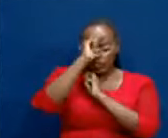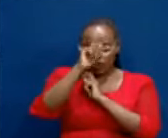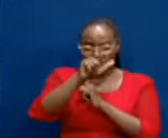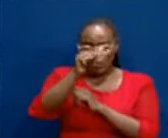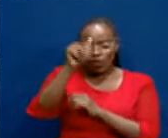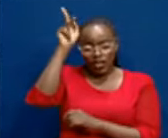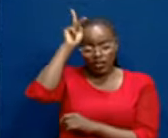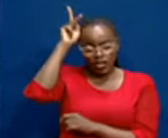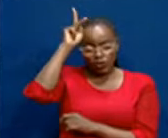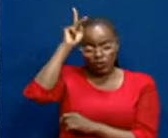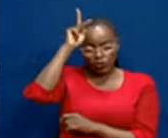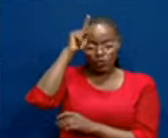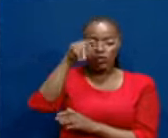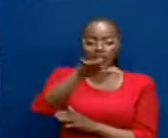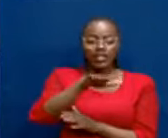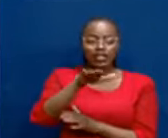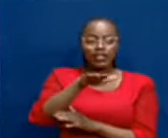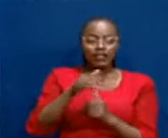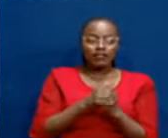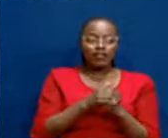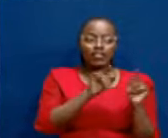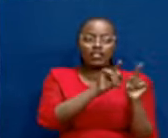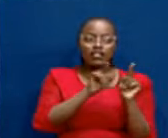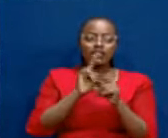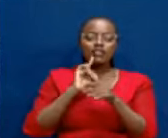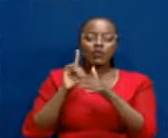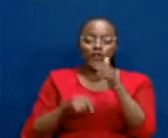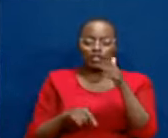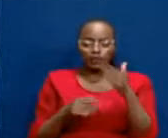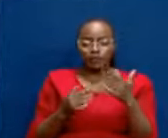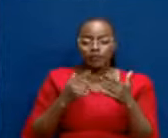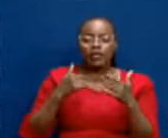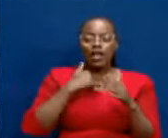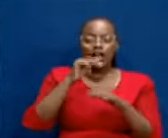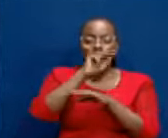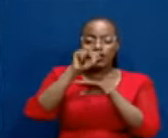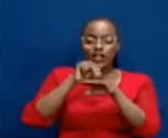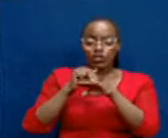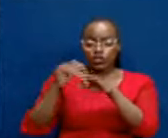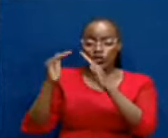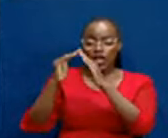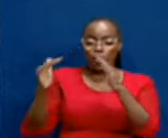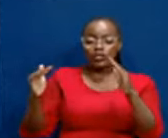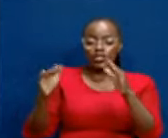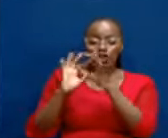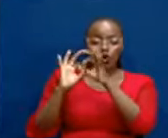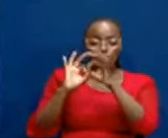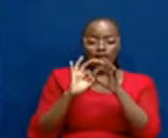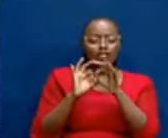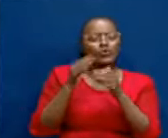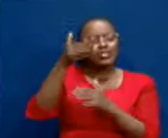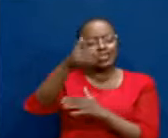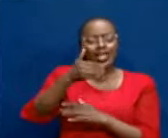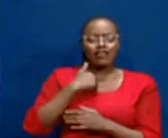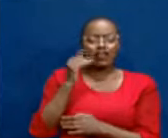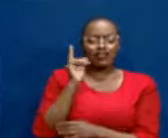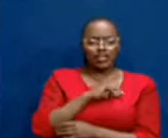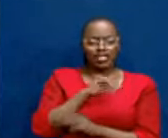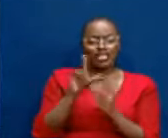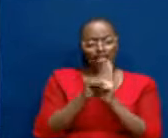another's knowledge around that area. I'm just saying this. We have the National Housing Corporation, which still exists, and their